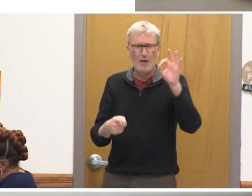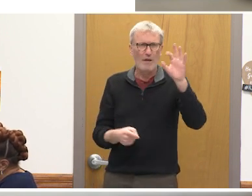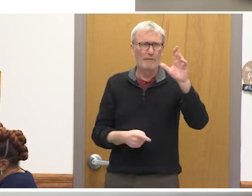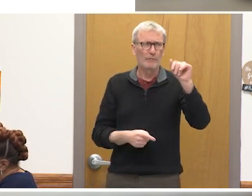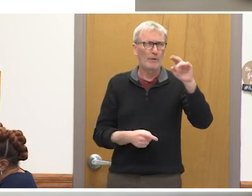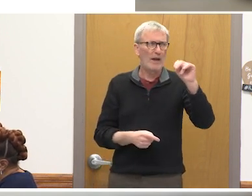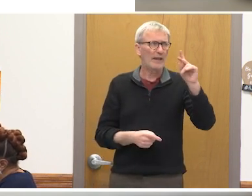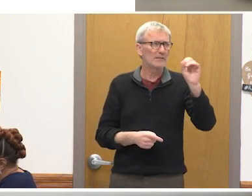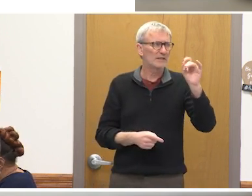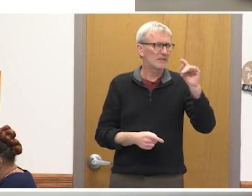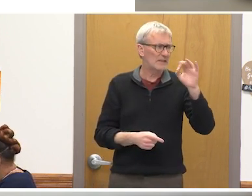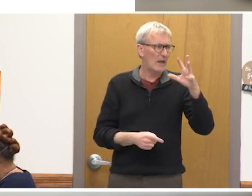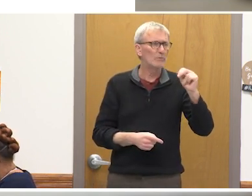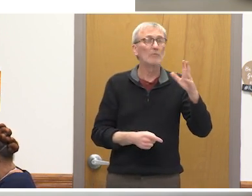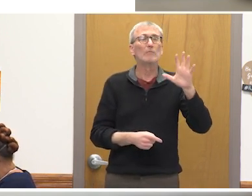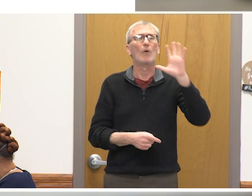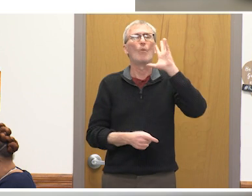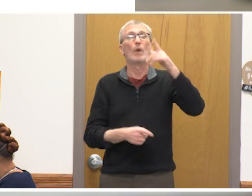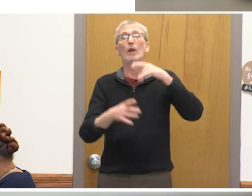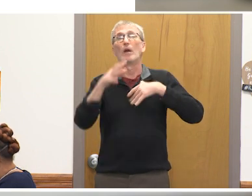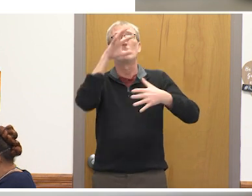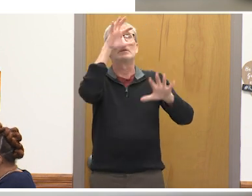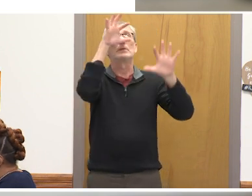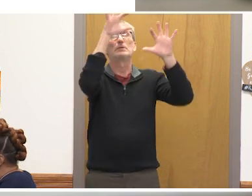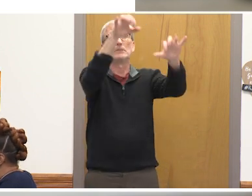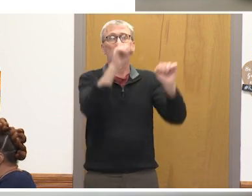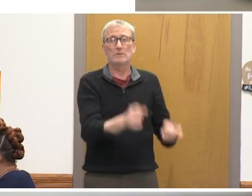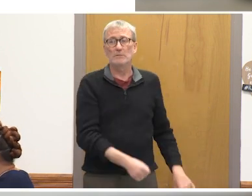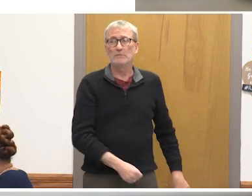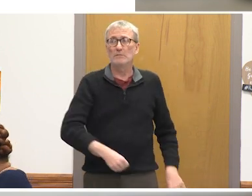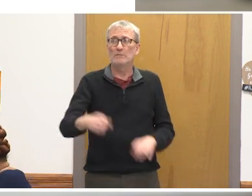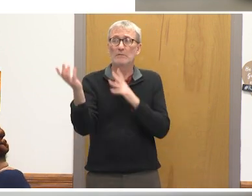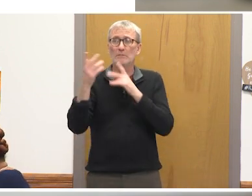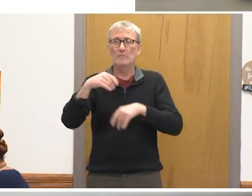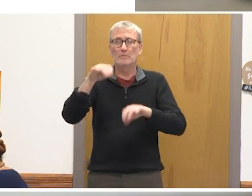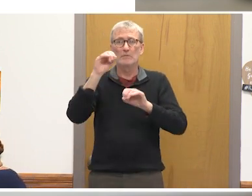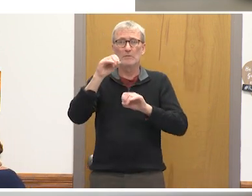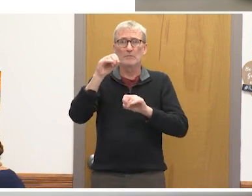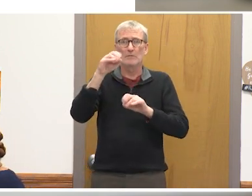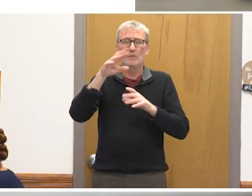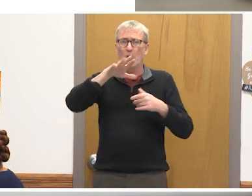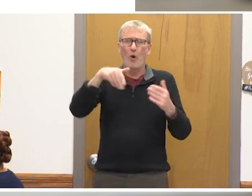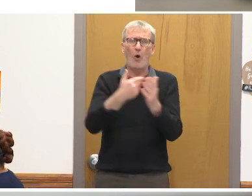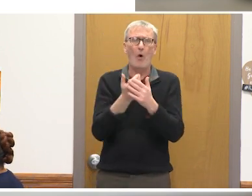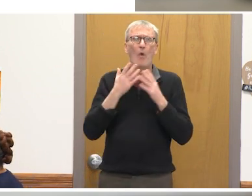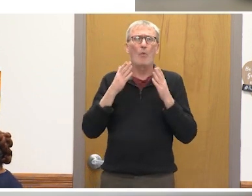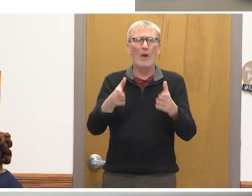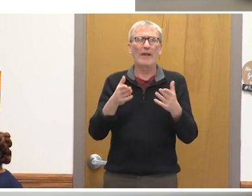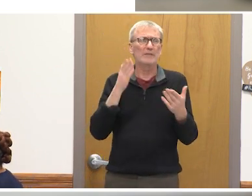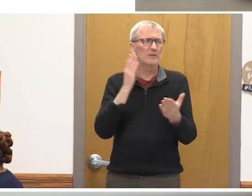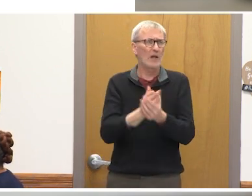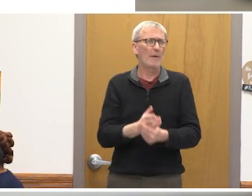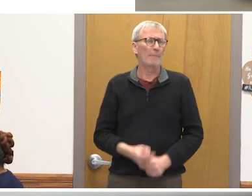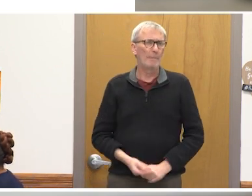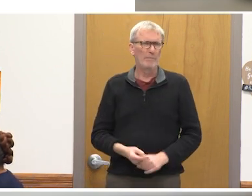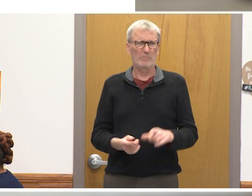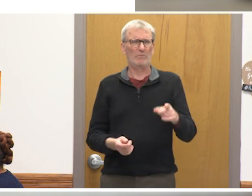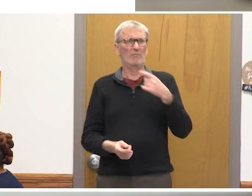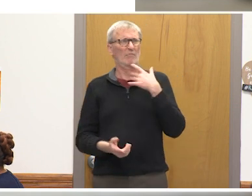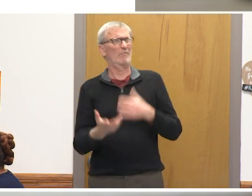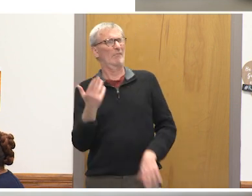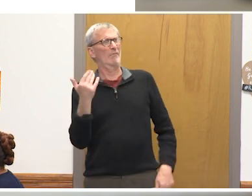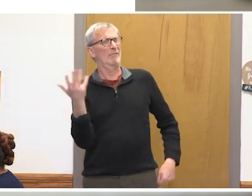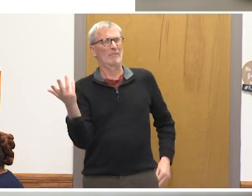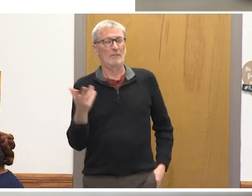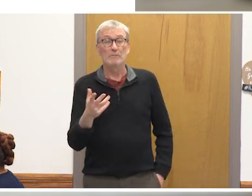Frankstown. That signal is planned to be removed and replaced with an all-way stop control. You may be asking yourself, why are we doing